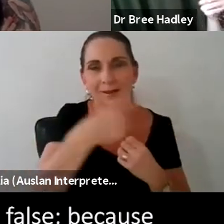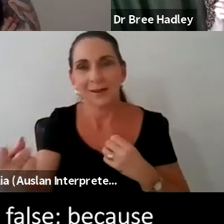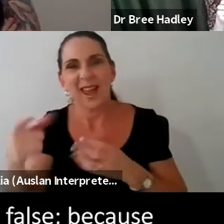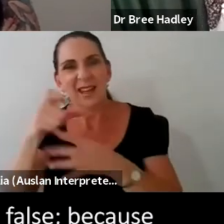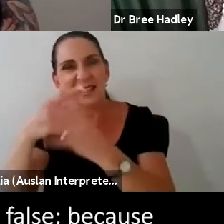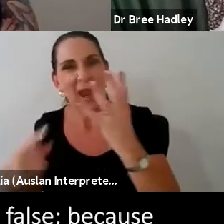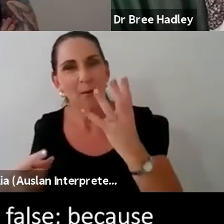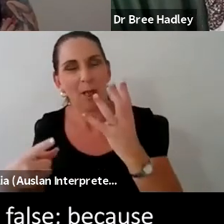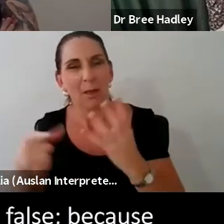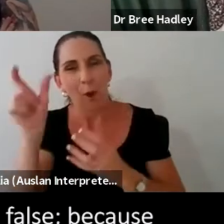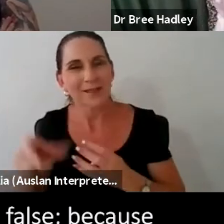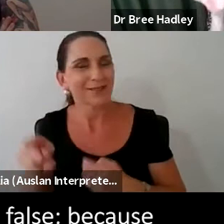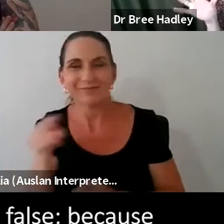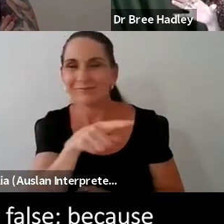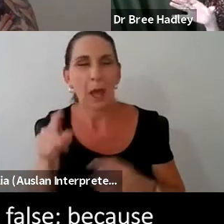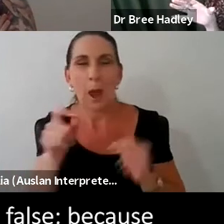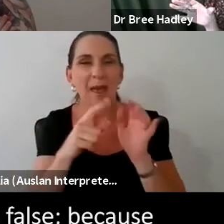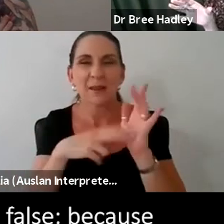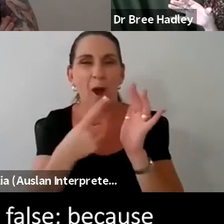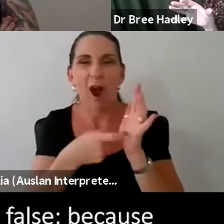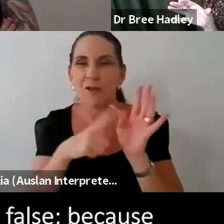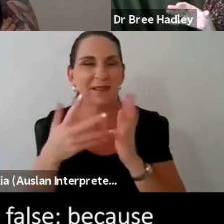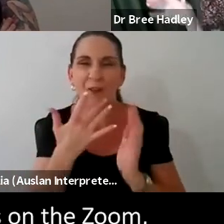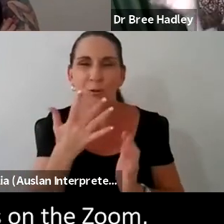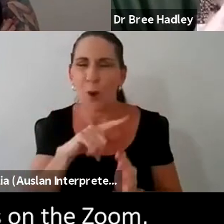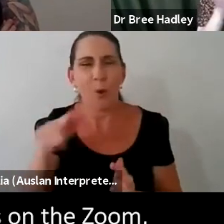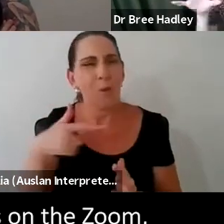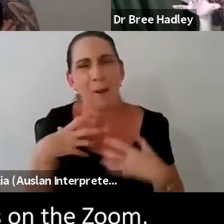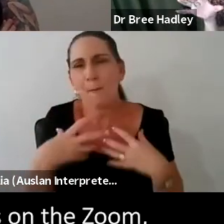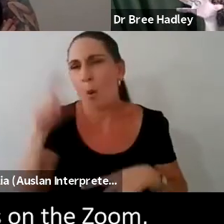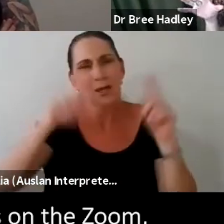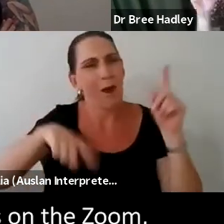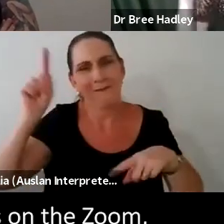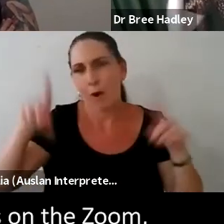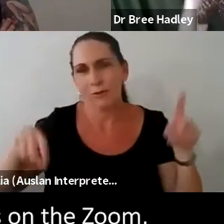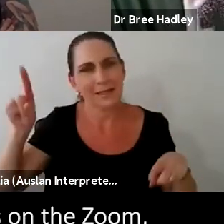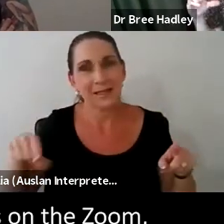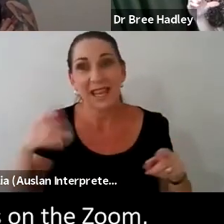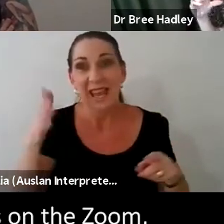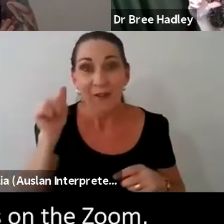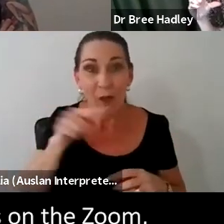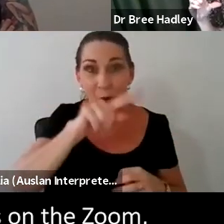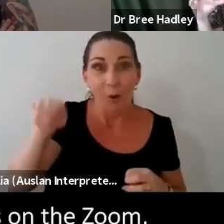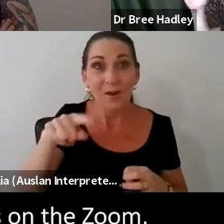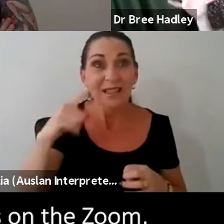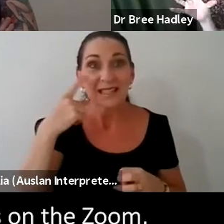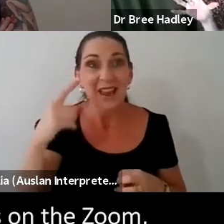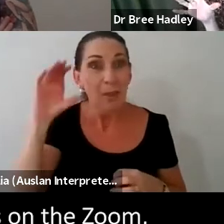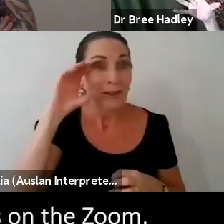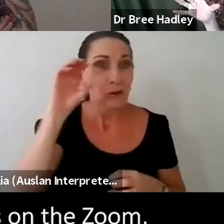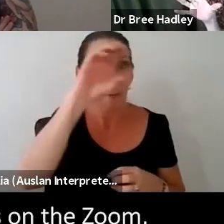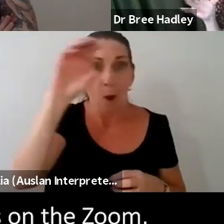false, because we're much more diverse than that. Like even those of us on the Zoom in the picture boxes are